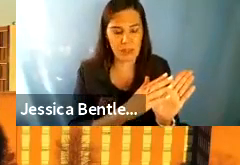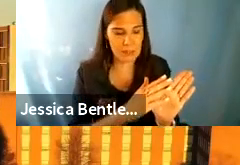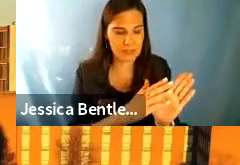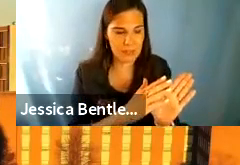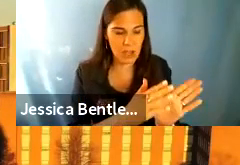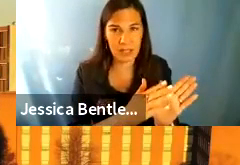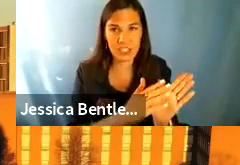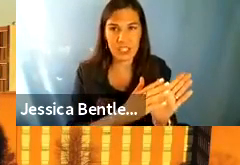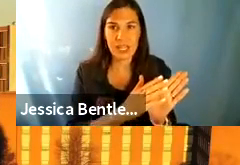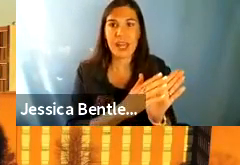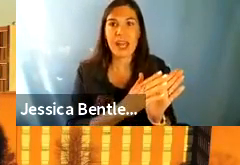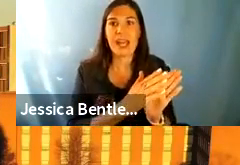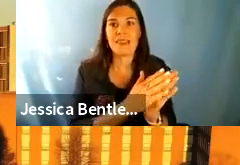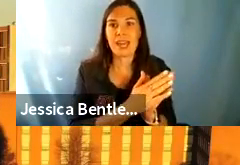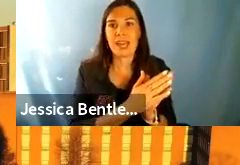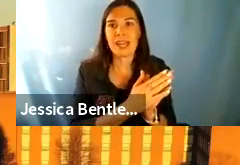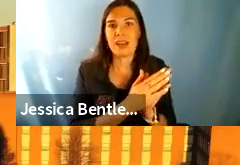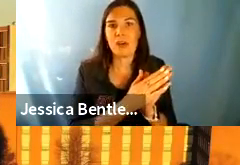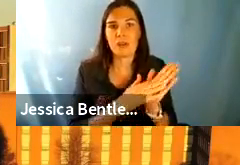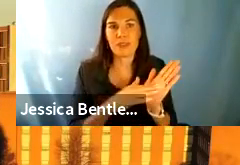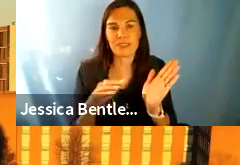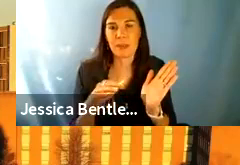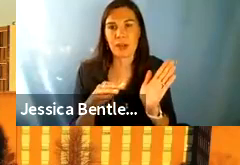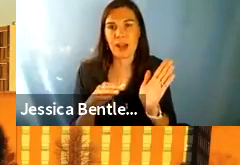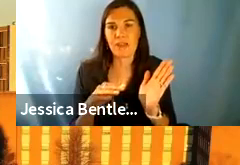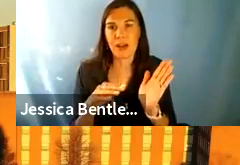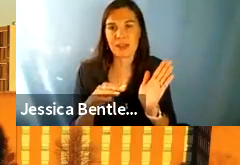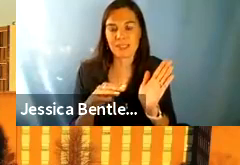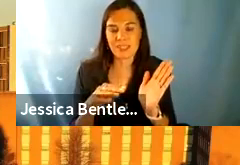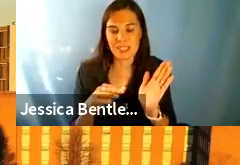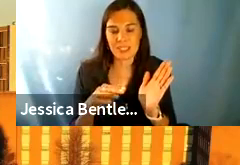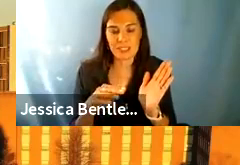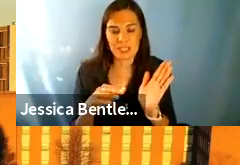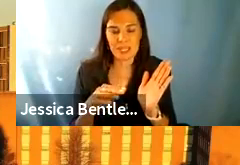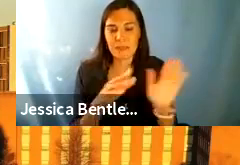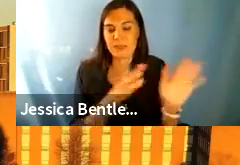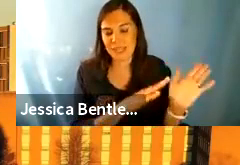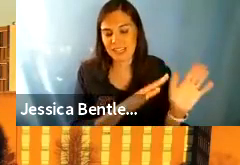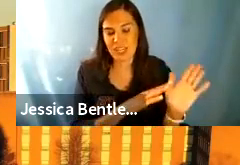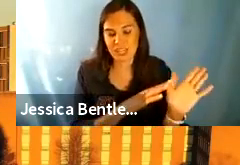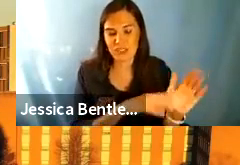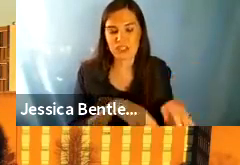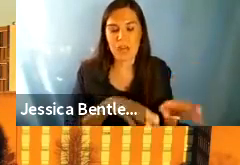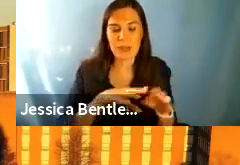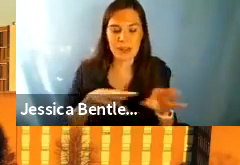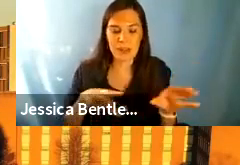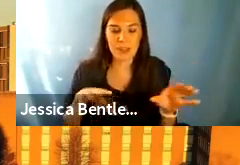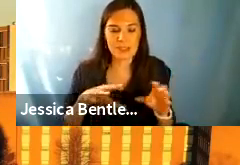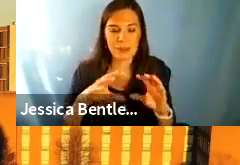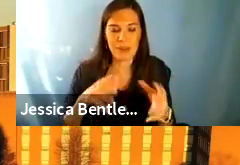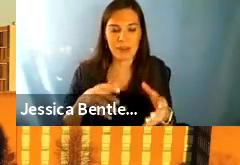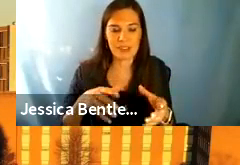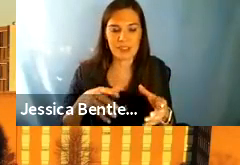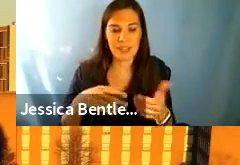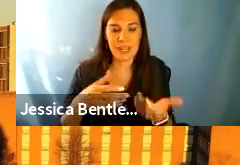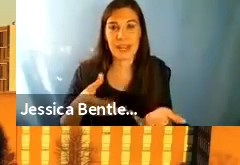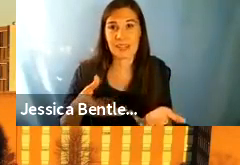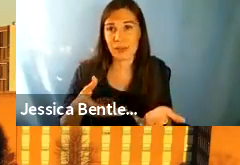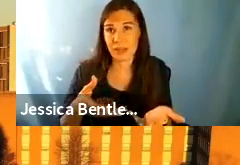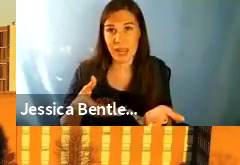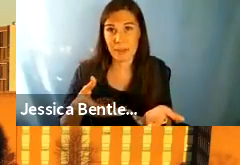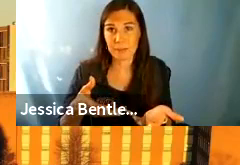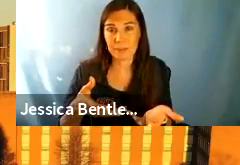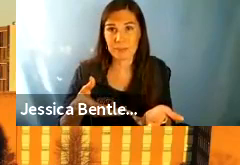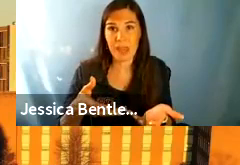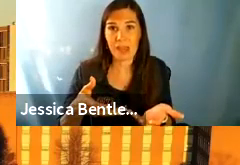of college. And then over the summer, I volunteered, it was an educational job. And then over the summer, I volunteered at an